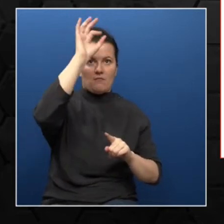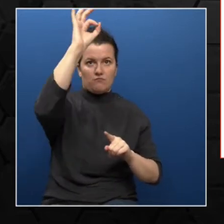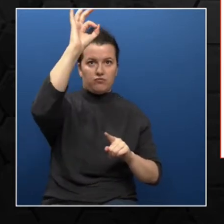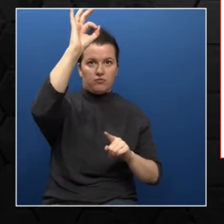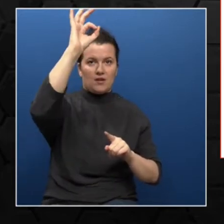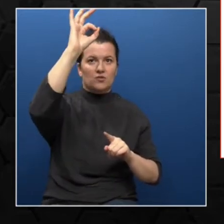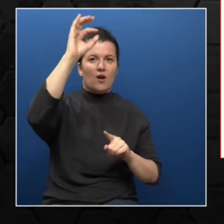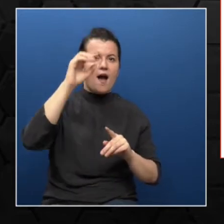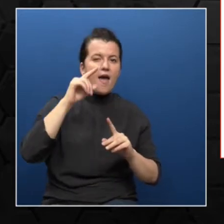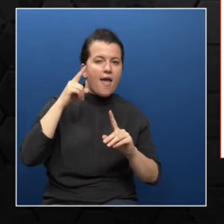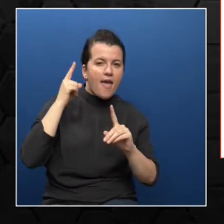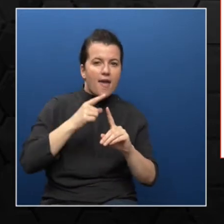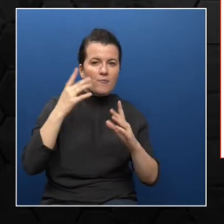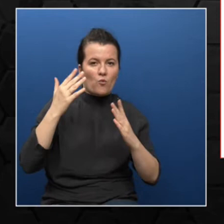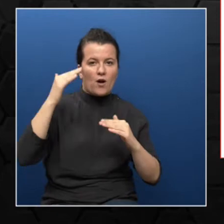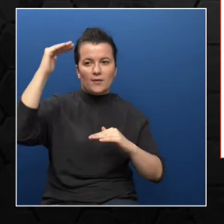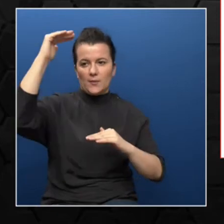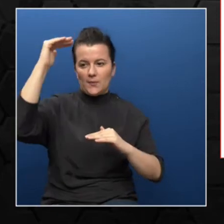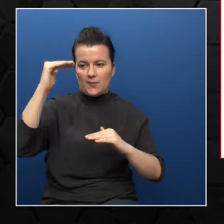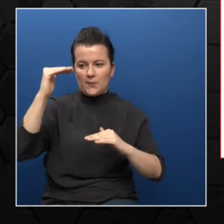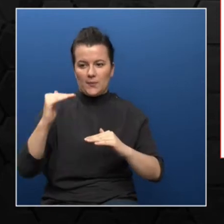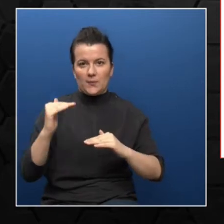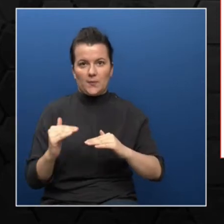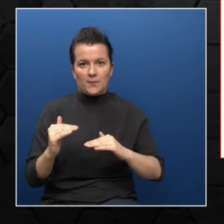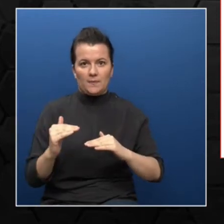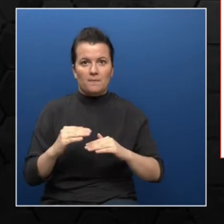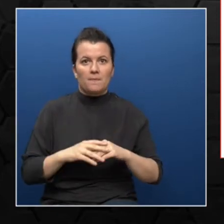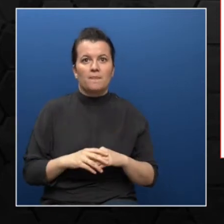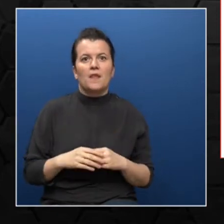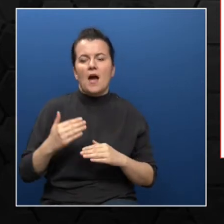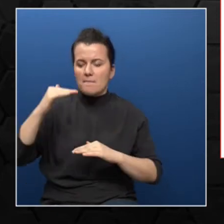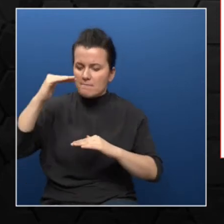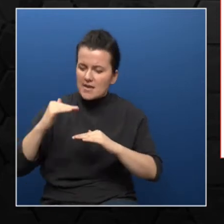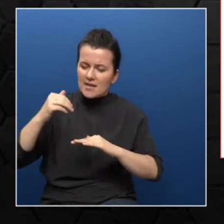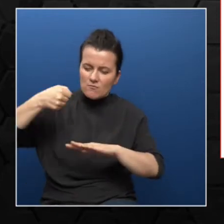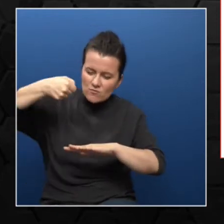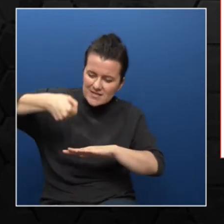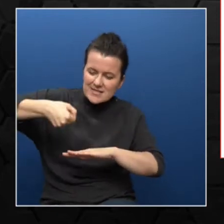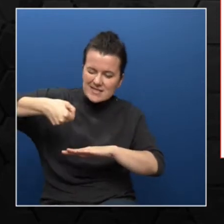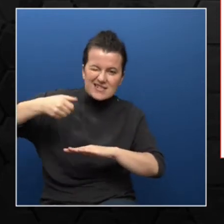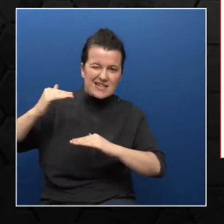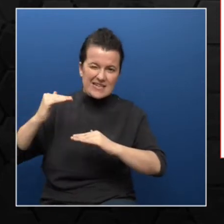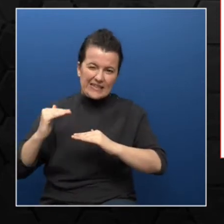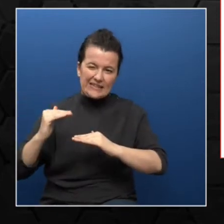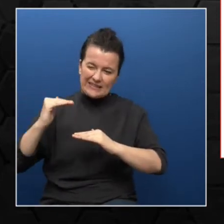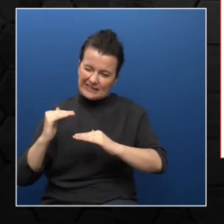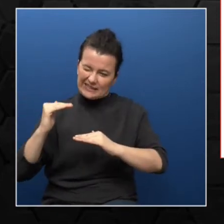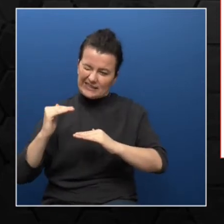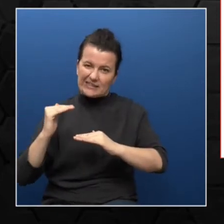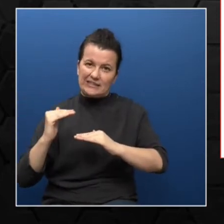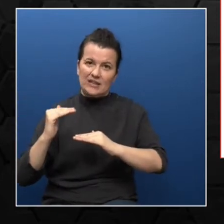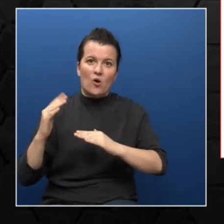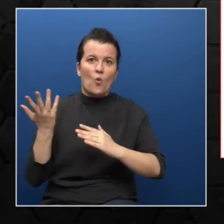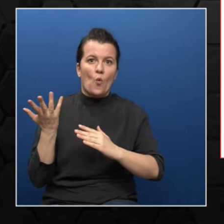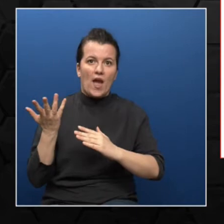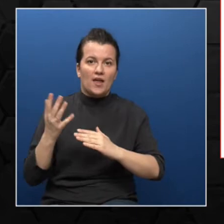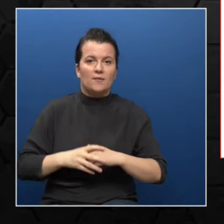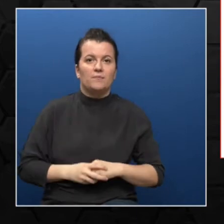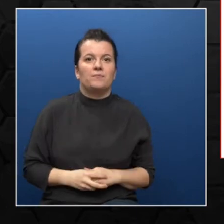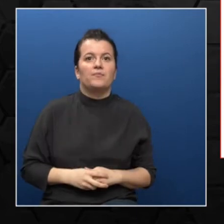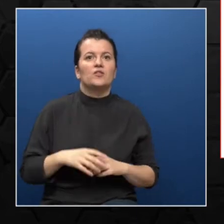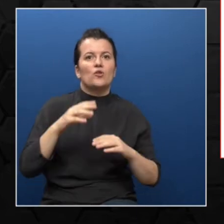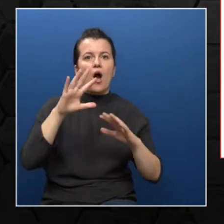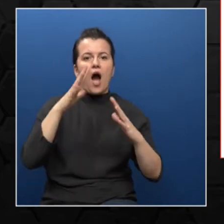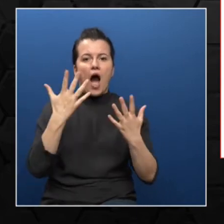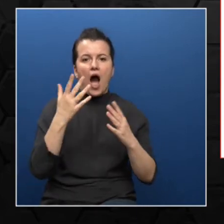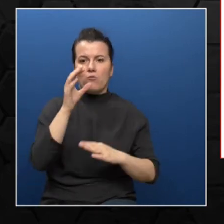to find out where the global minimum is. So we need to find out which configuration of neurons can give us the least error.